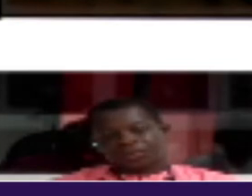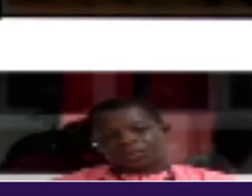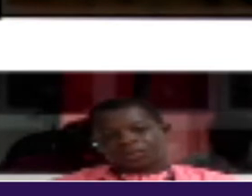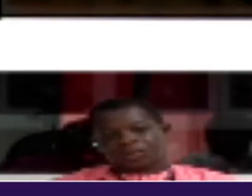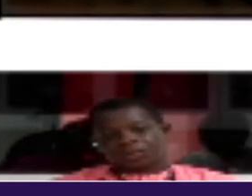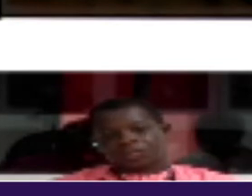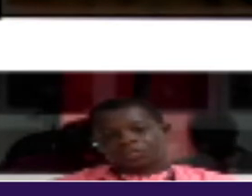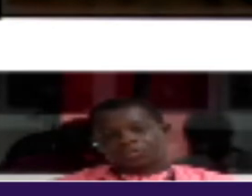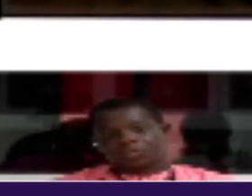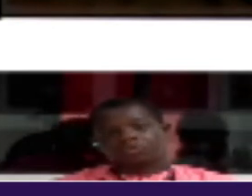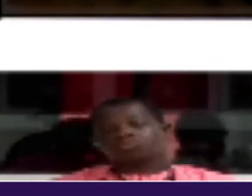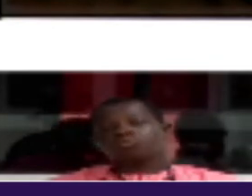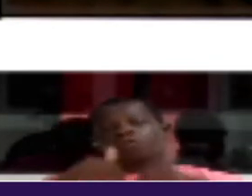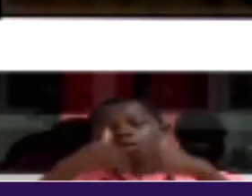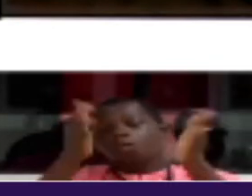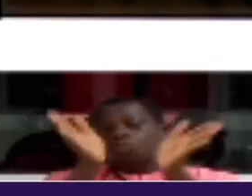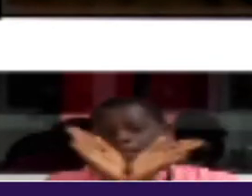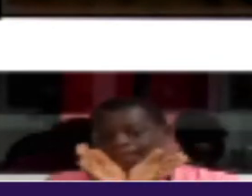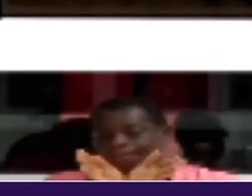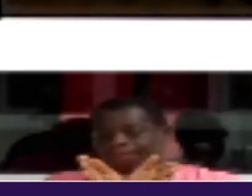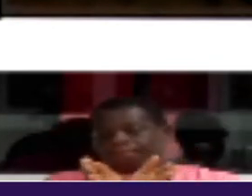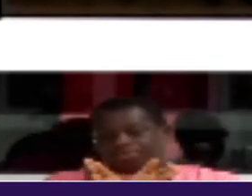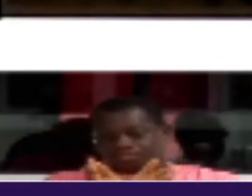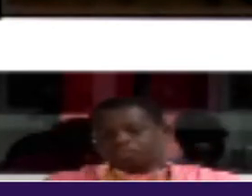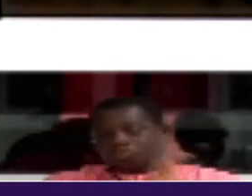It was the whole company that were deployed.